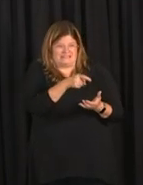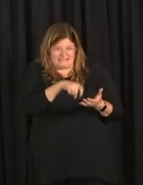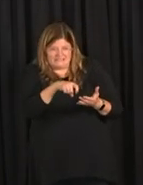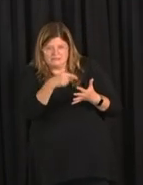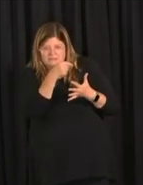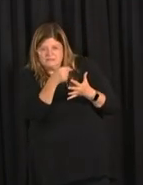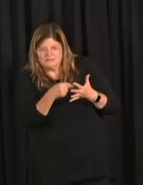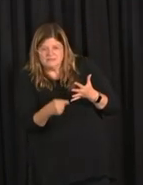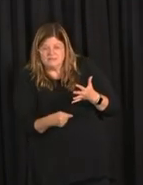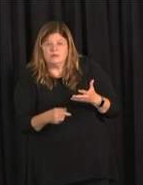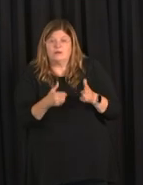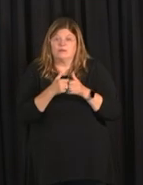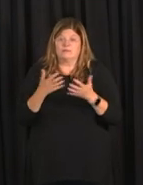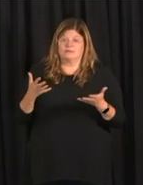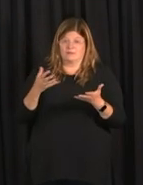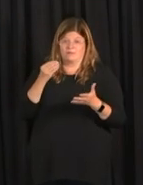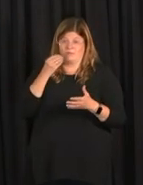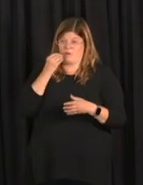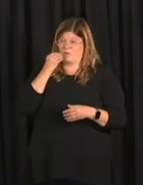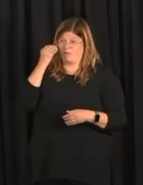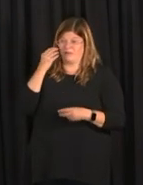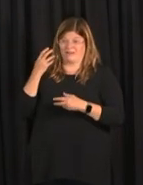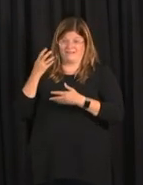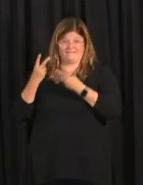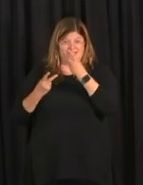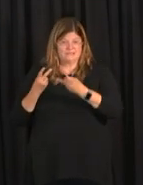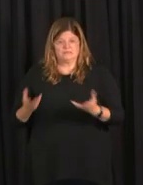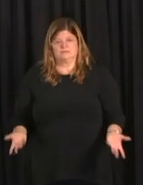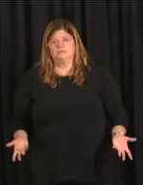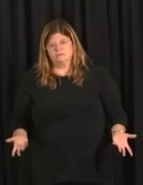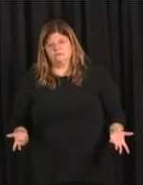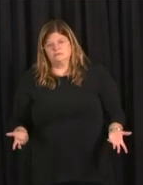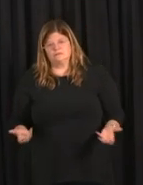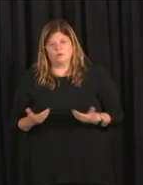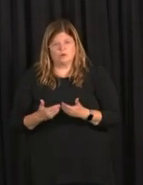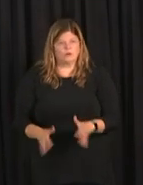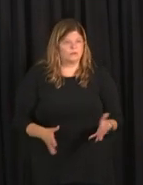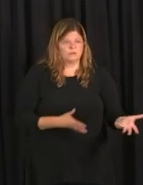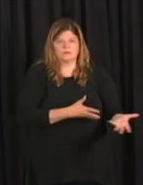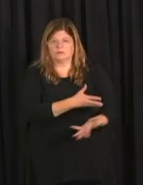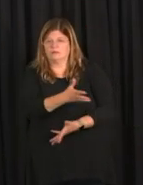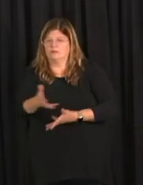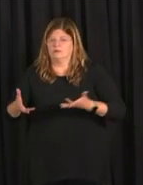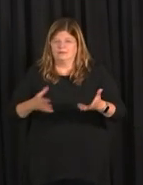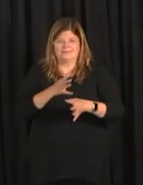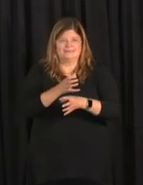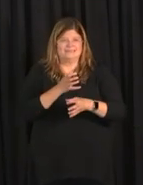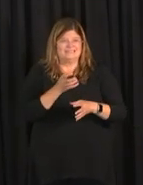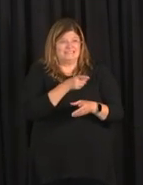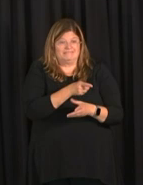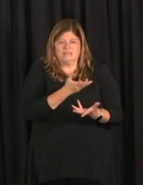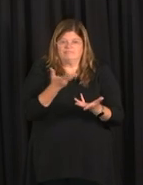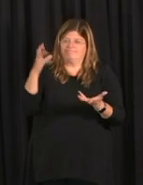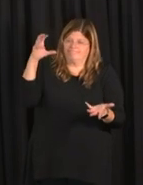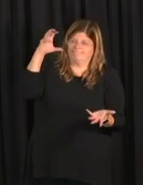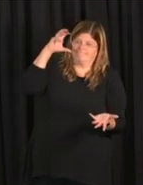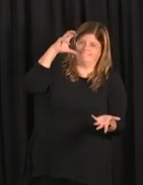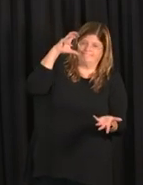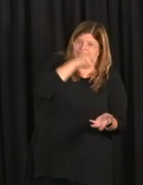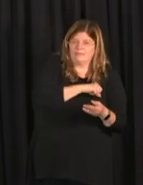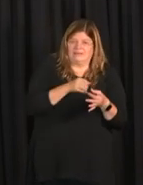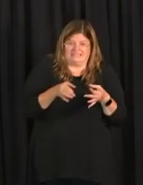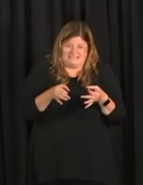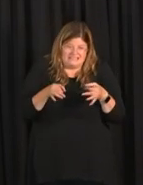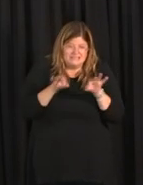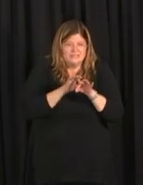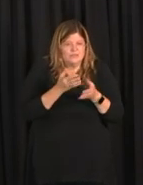needed. Without the home visit, this case would have been considered lost to follow-up and would not have received the essential resources that the